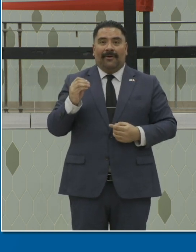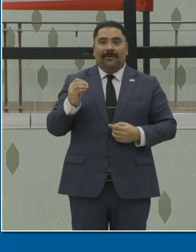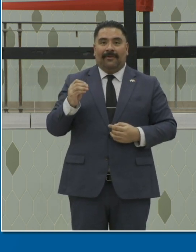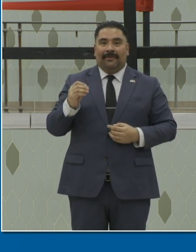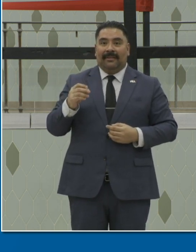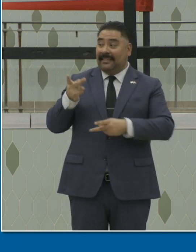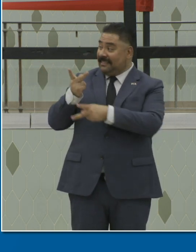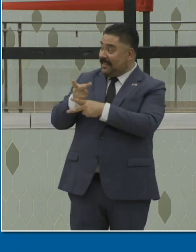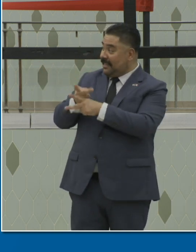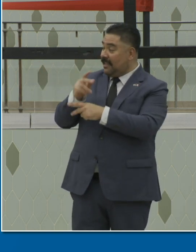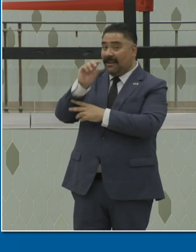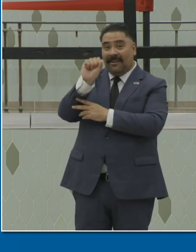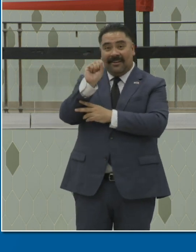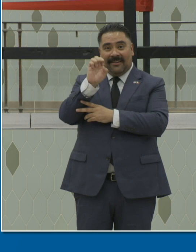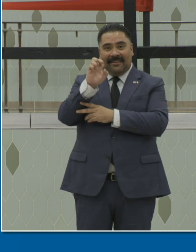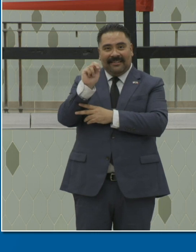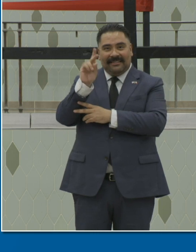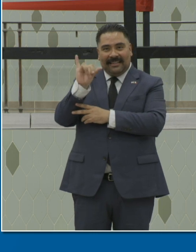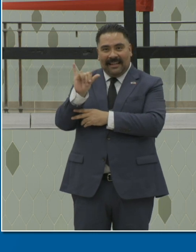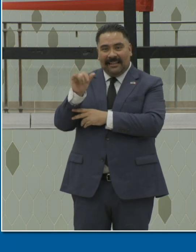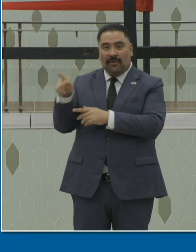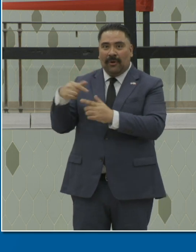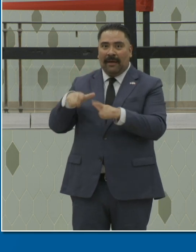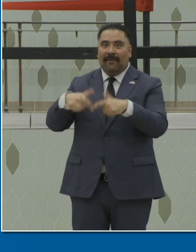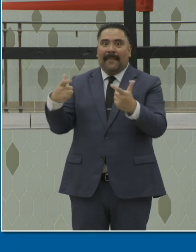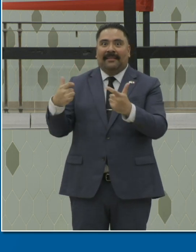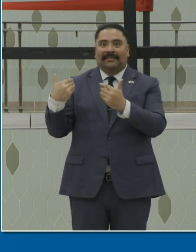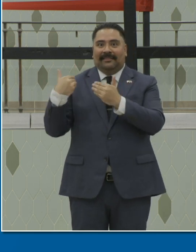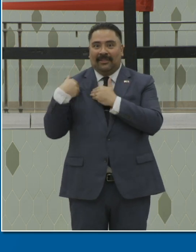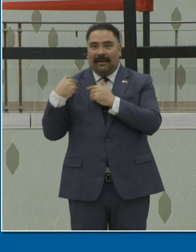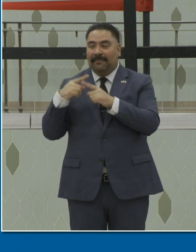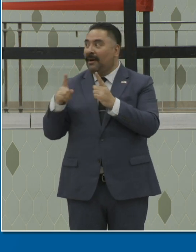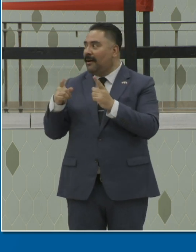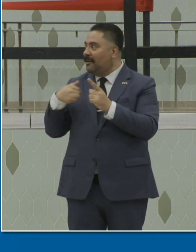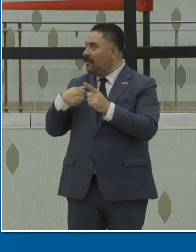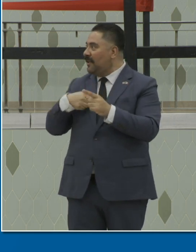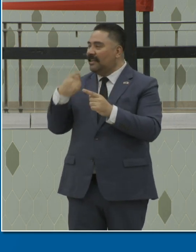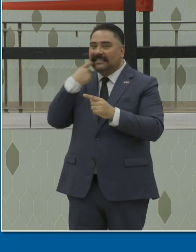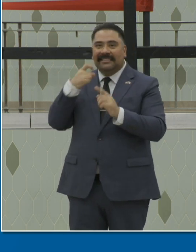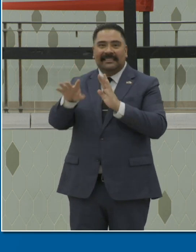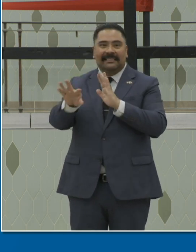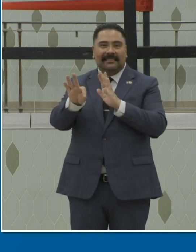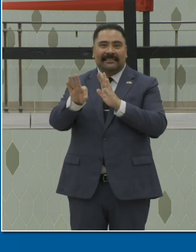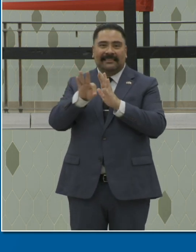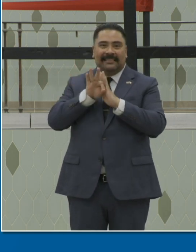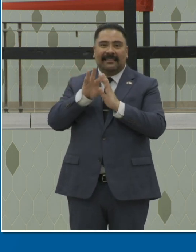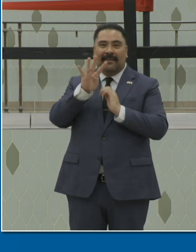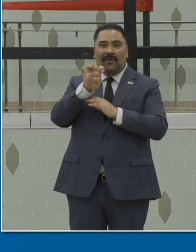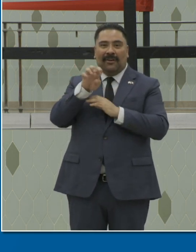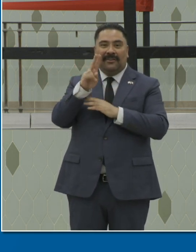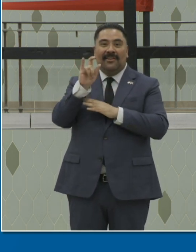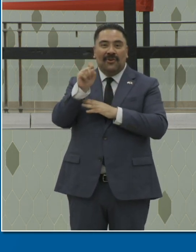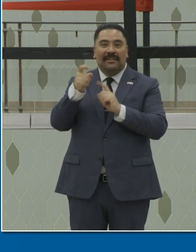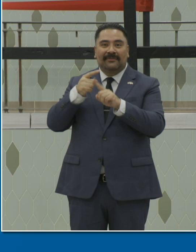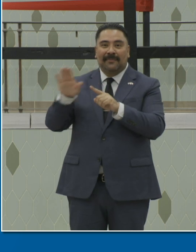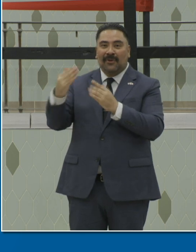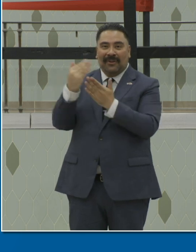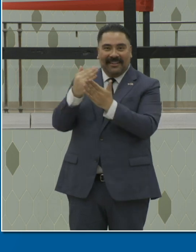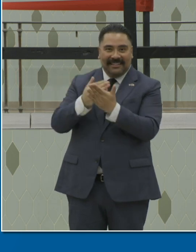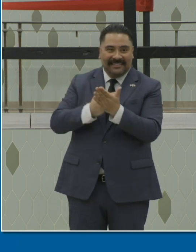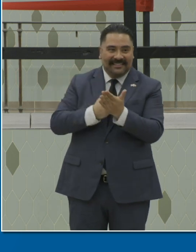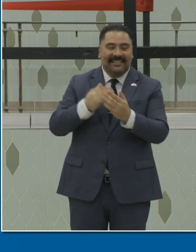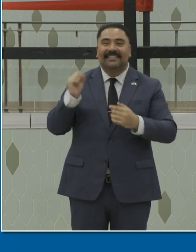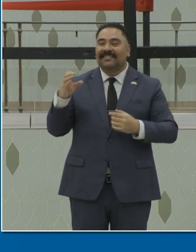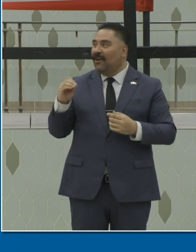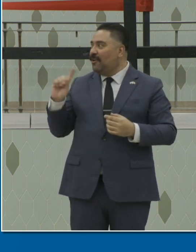And so take care, Cindy. You have a massive job, but we just pulled 400 units off of your list.